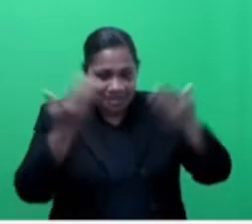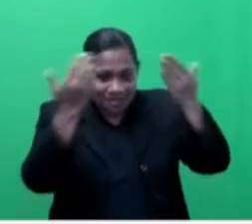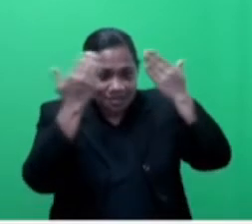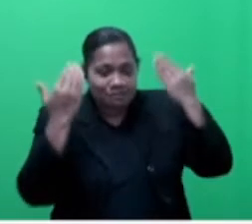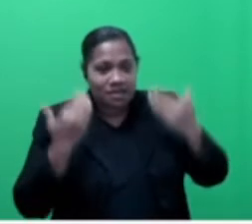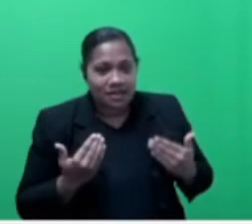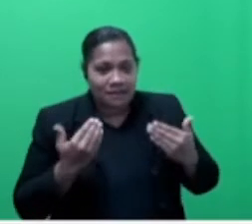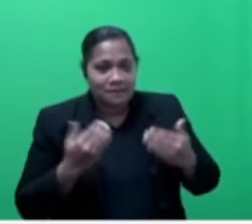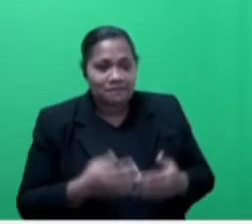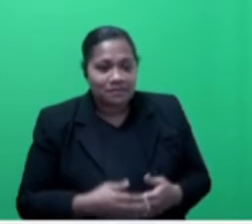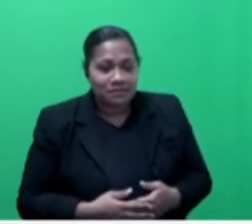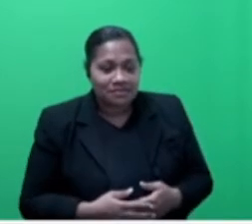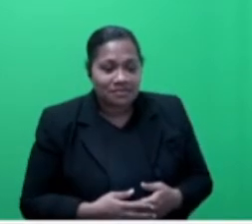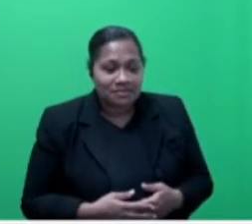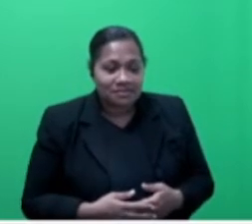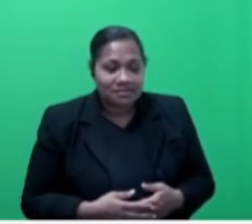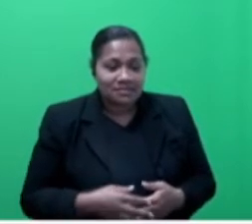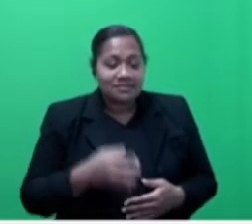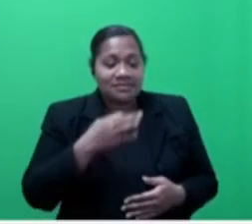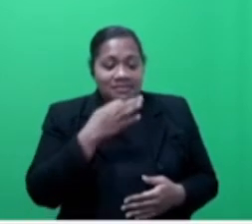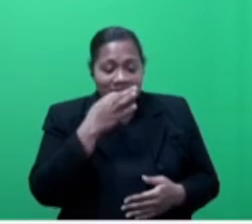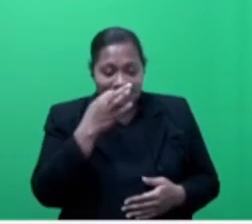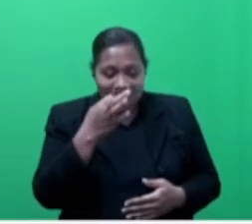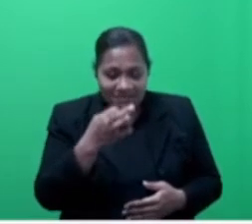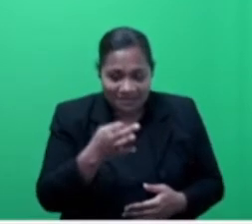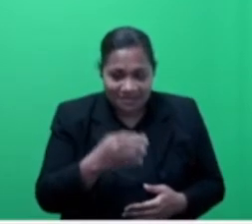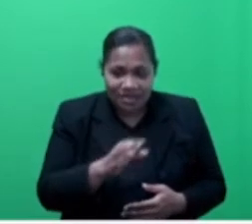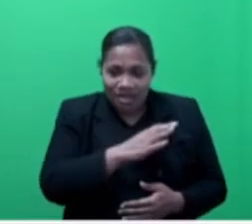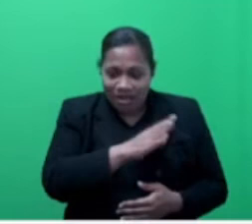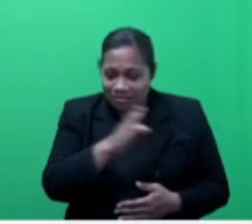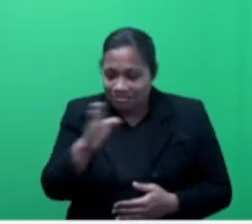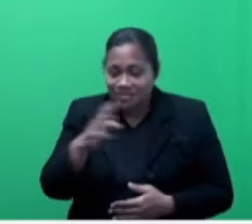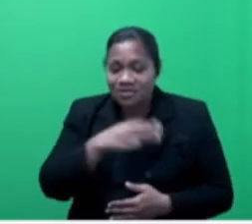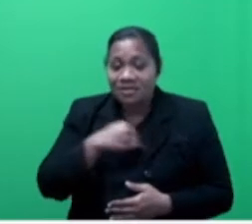Ask question of a minister.